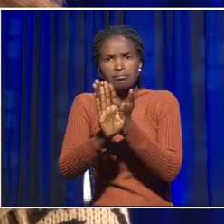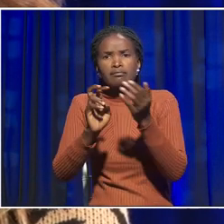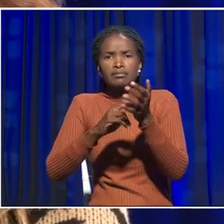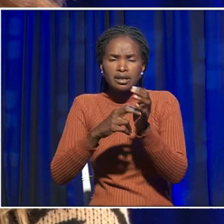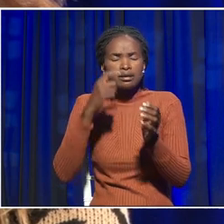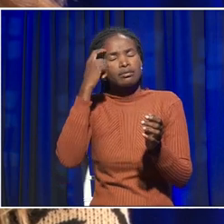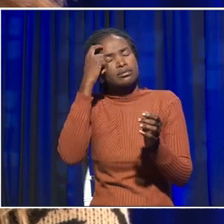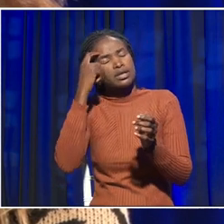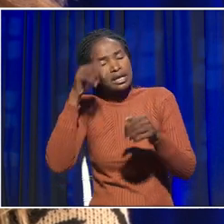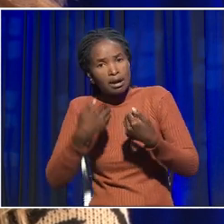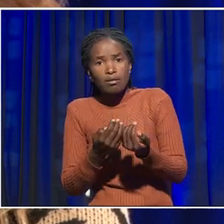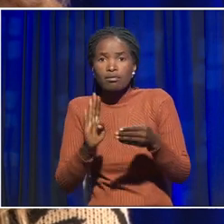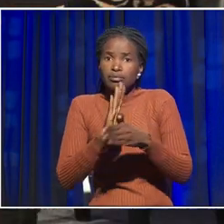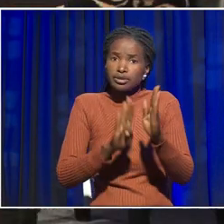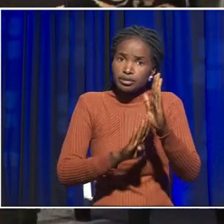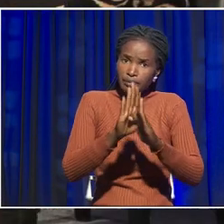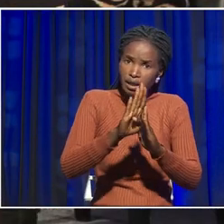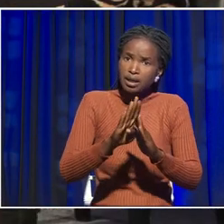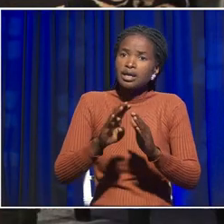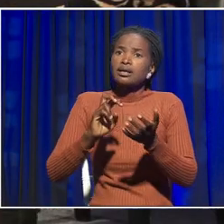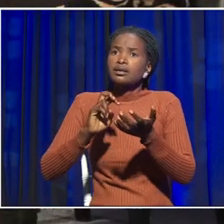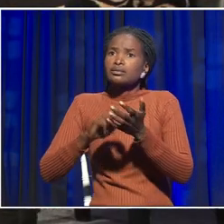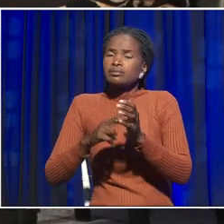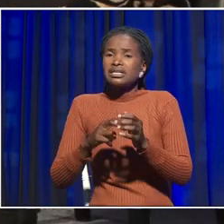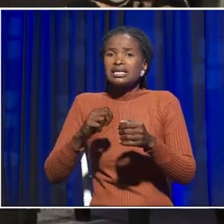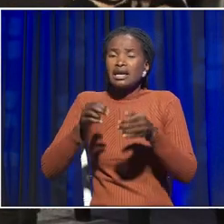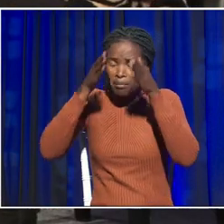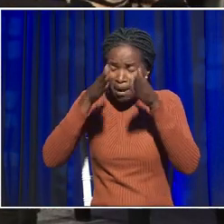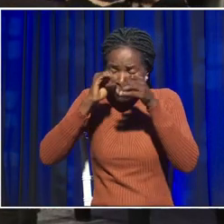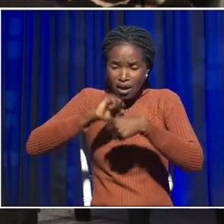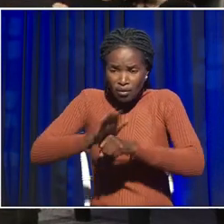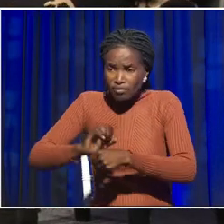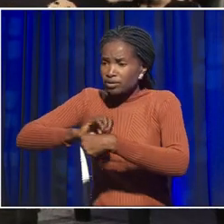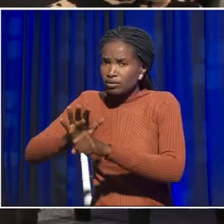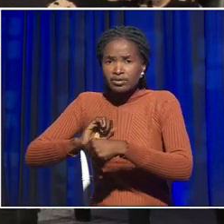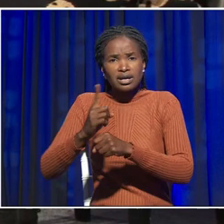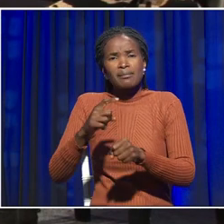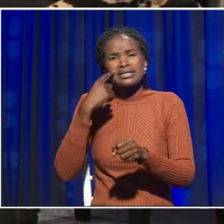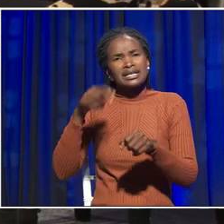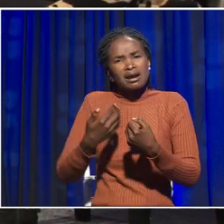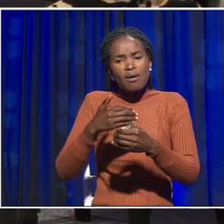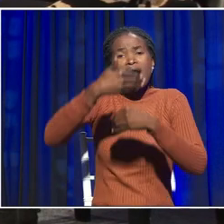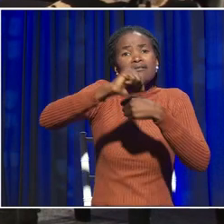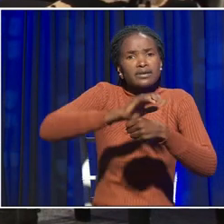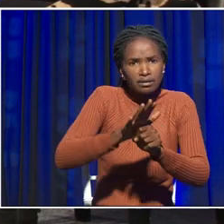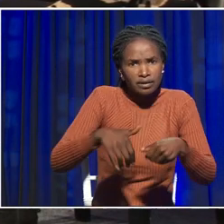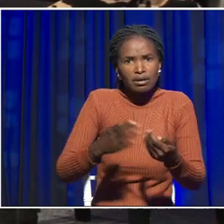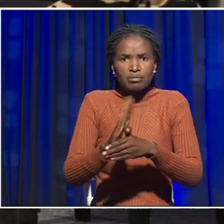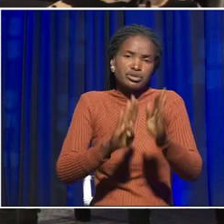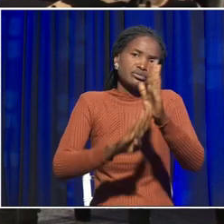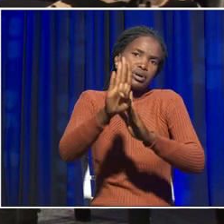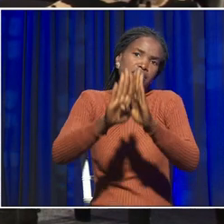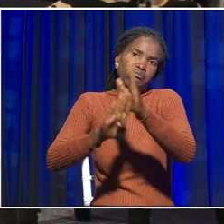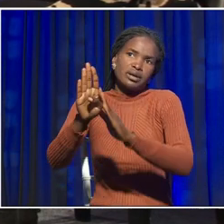Sensitive and overcome that and still have a life. I think one thing for sure, we still want to be